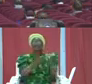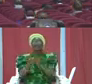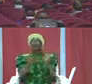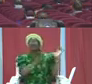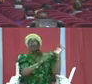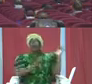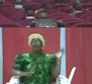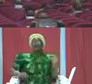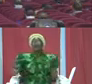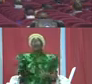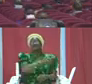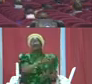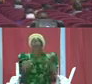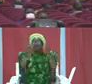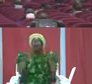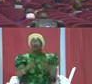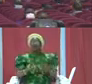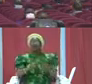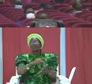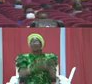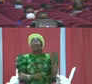meal